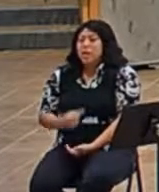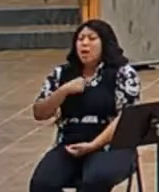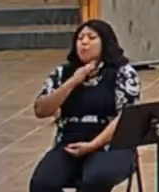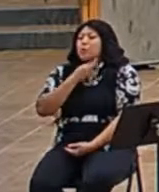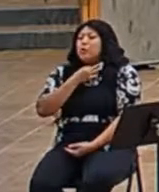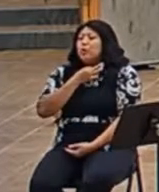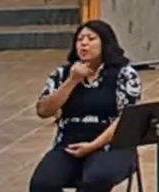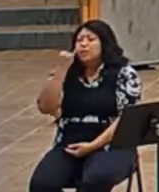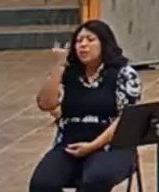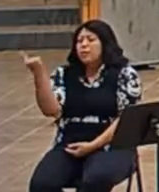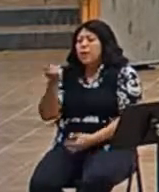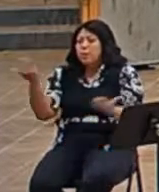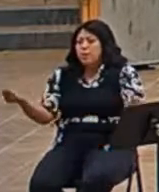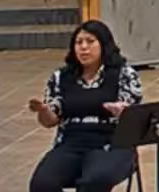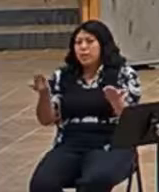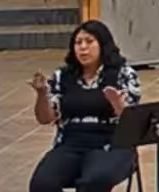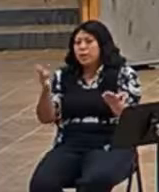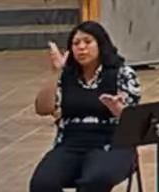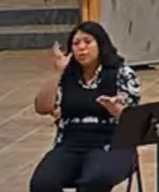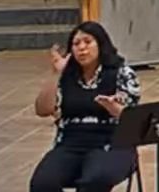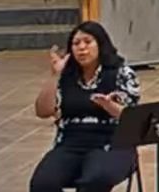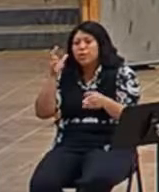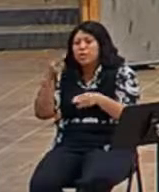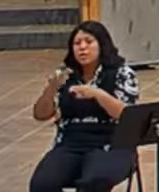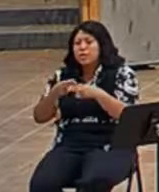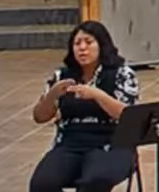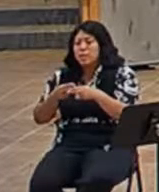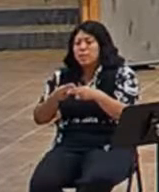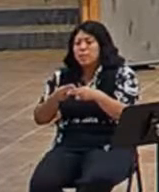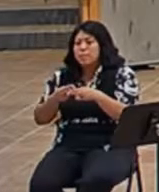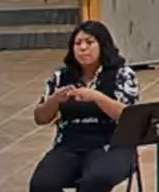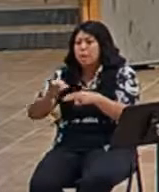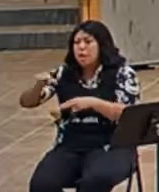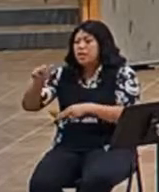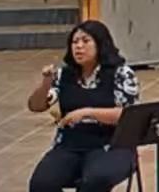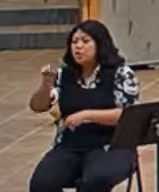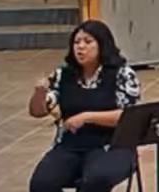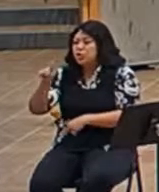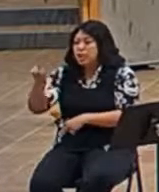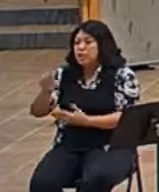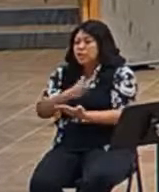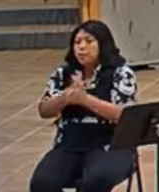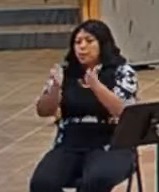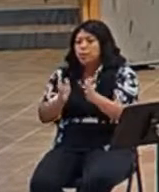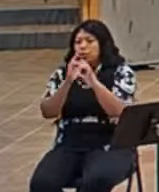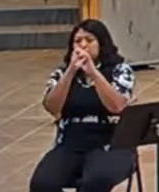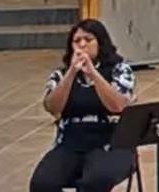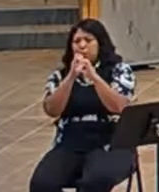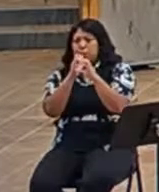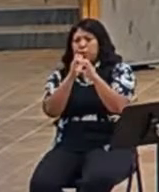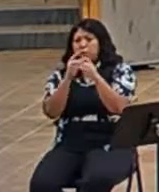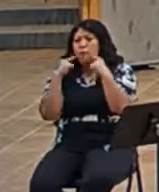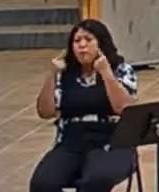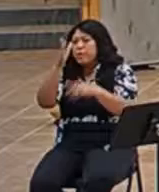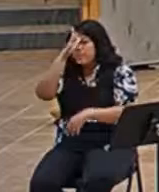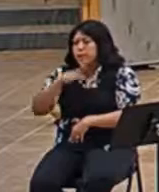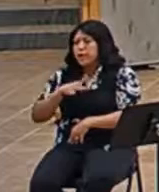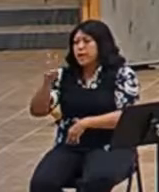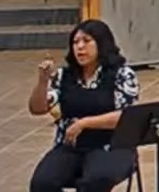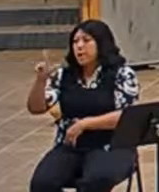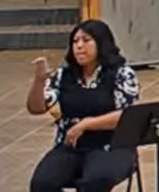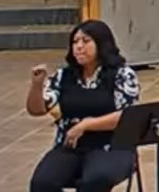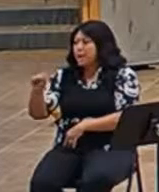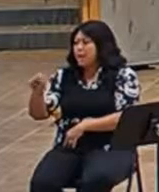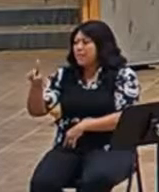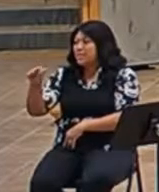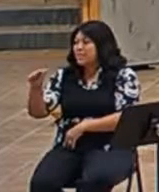So I'm curious if anyone here has heard of the jazz musician, the trumpeter Miles Davis. Anyone